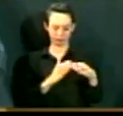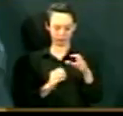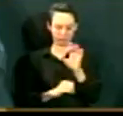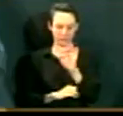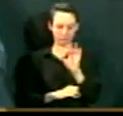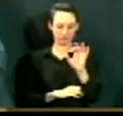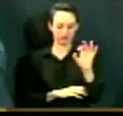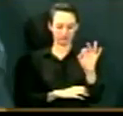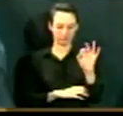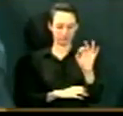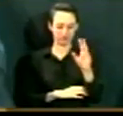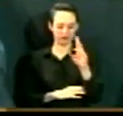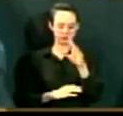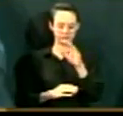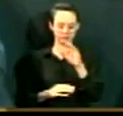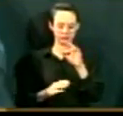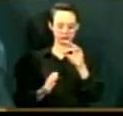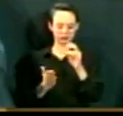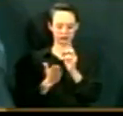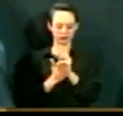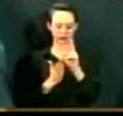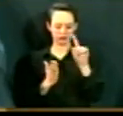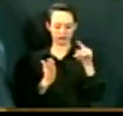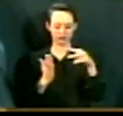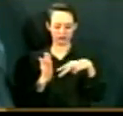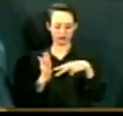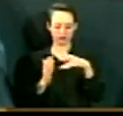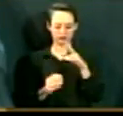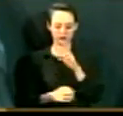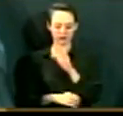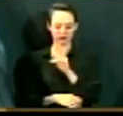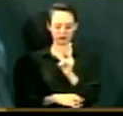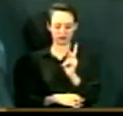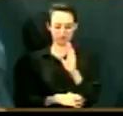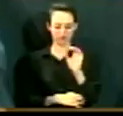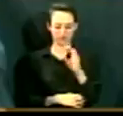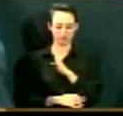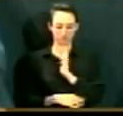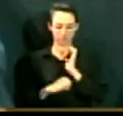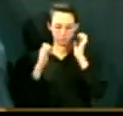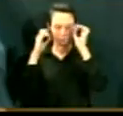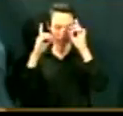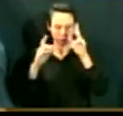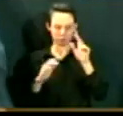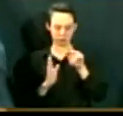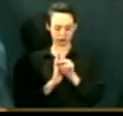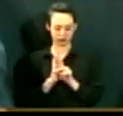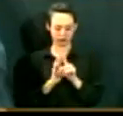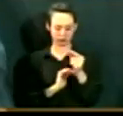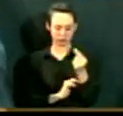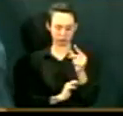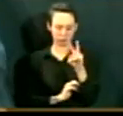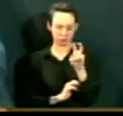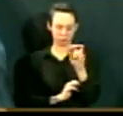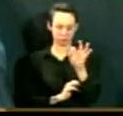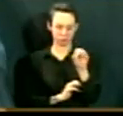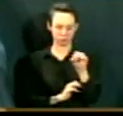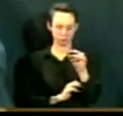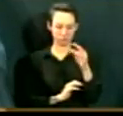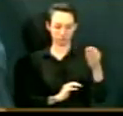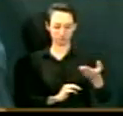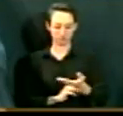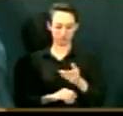reading of Knox County Board of Education Policy G290, Hiring Personnel as amended. Motion by Mr.